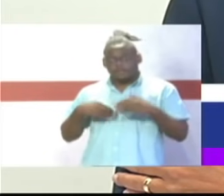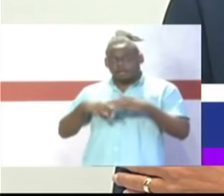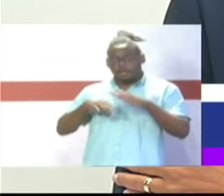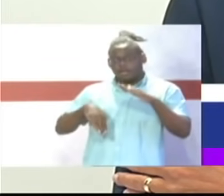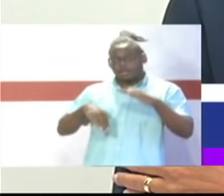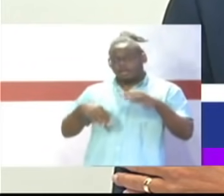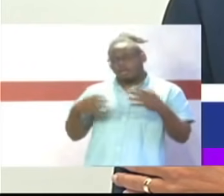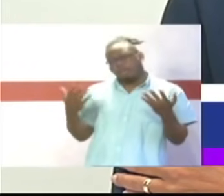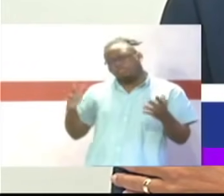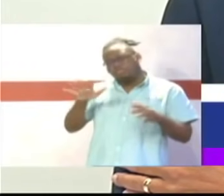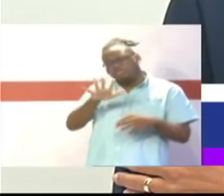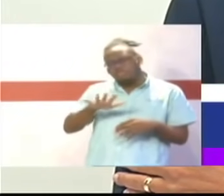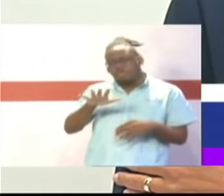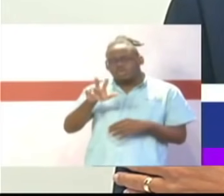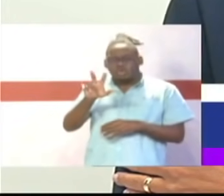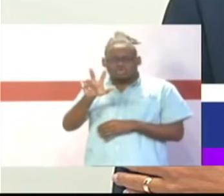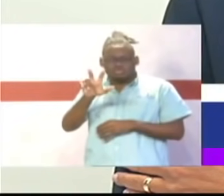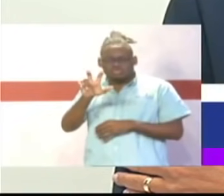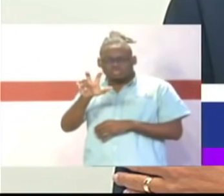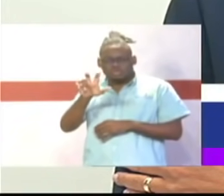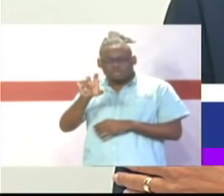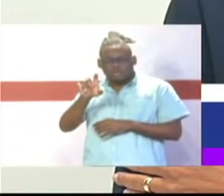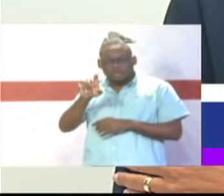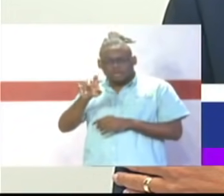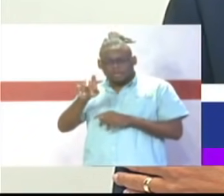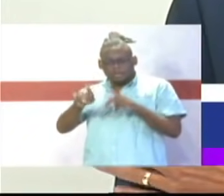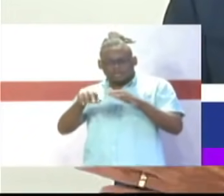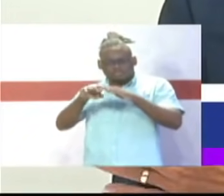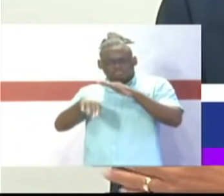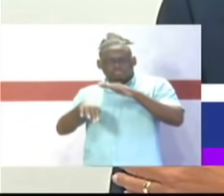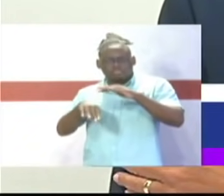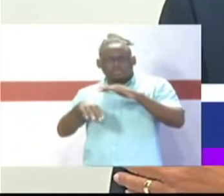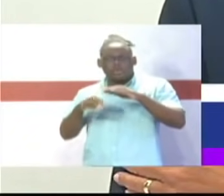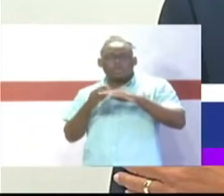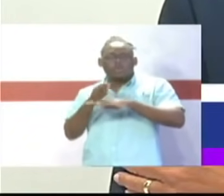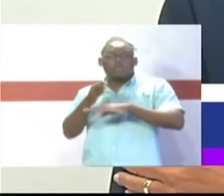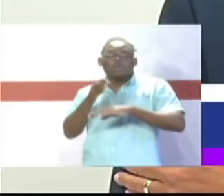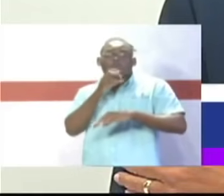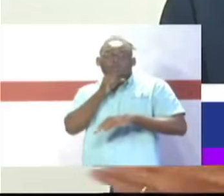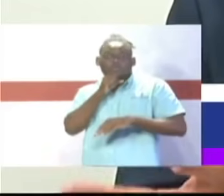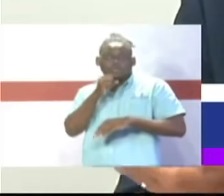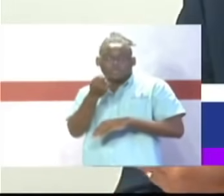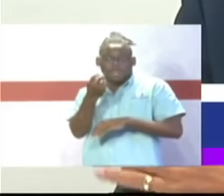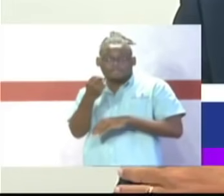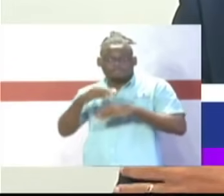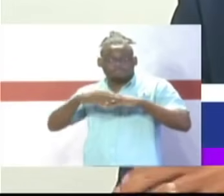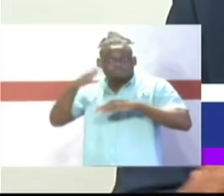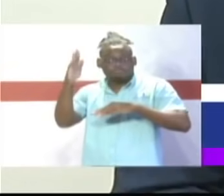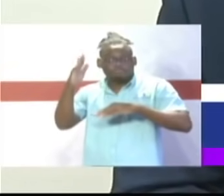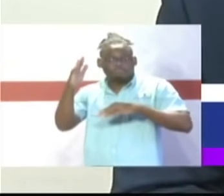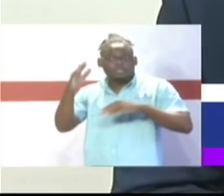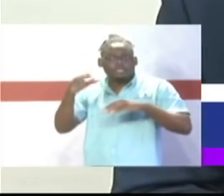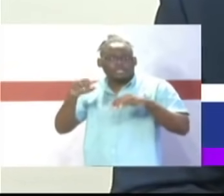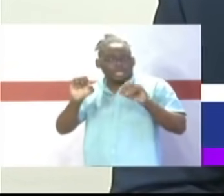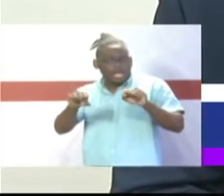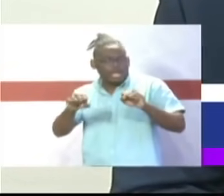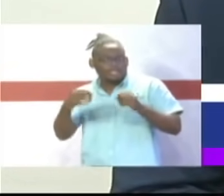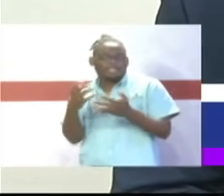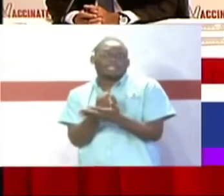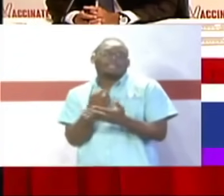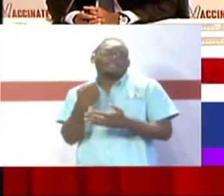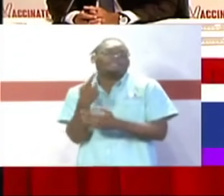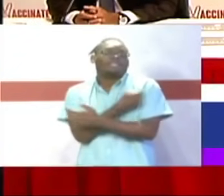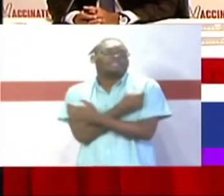are not accessing vaccines in large enough numbers. So I hope that answers your question. Over to the Chief Medical